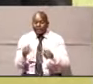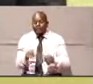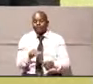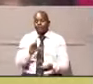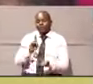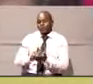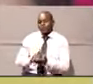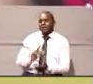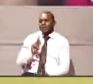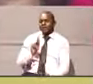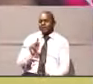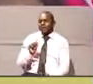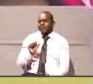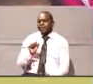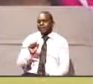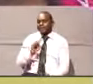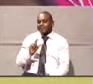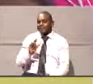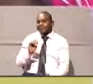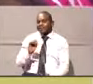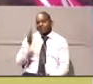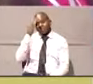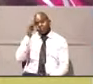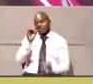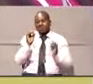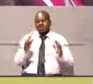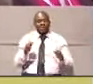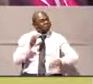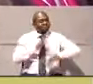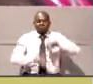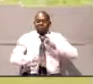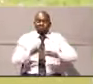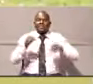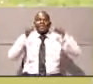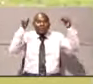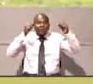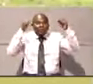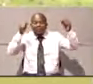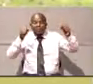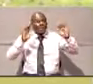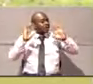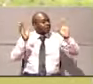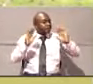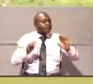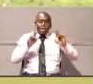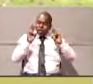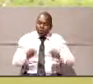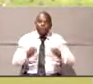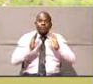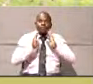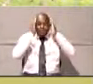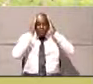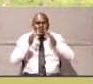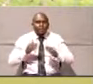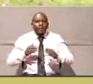been elected today, he did not even know. He never even campaigned. No bishop reported to us that, so-and-so